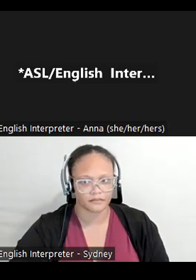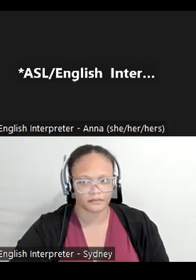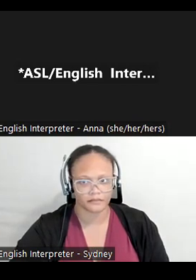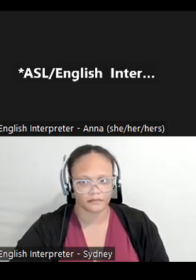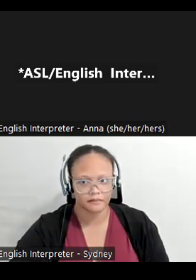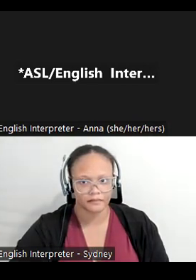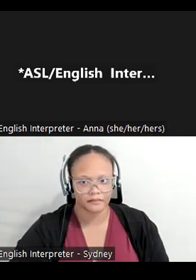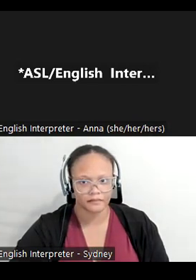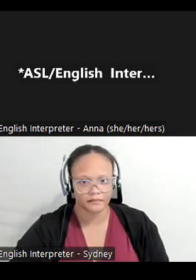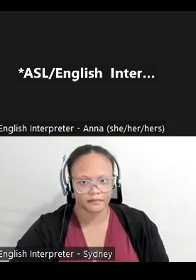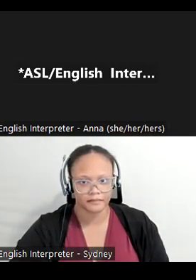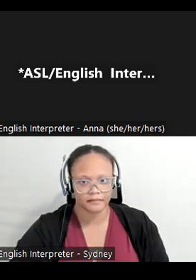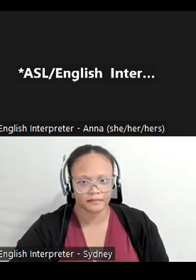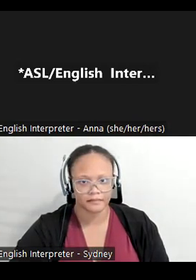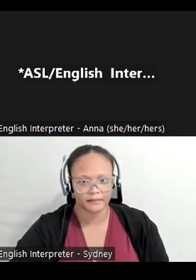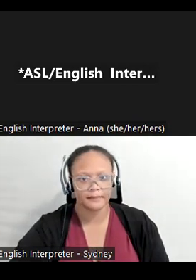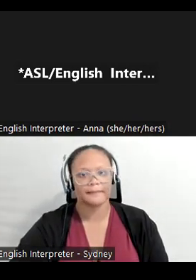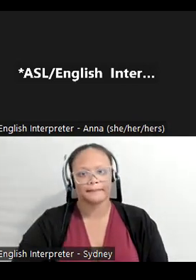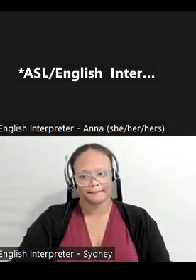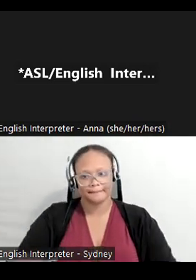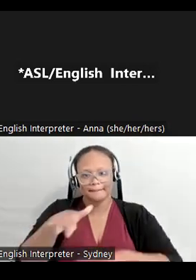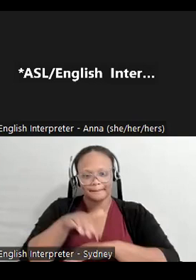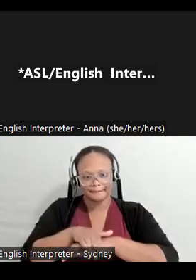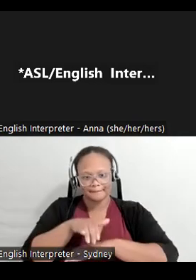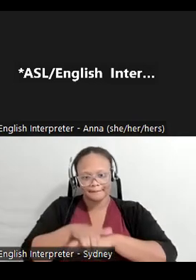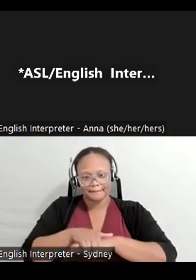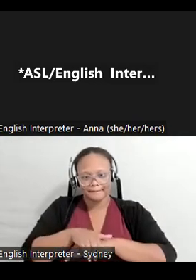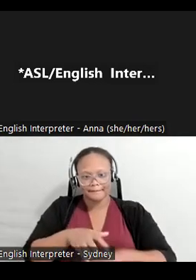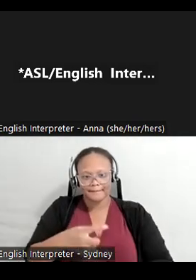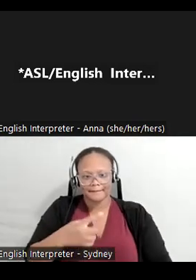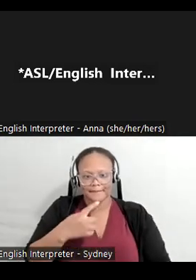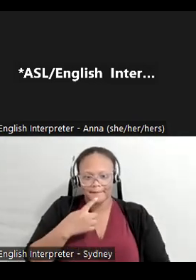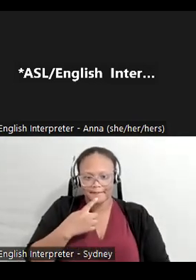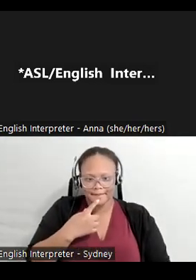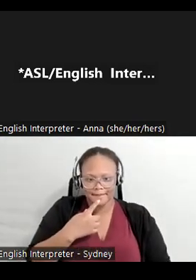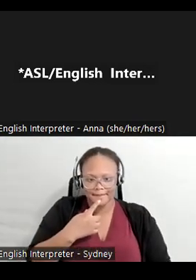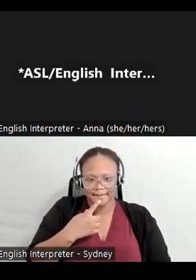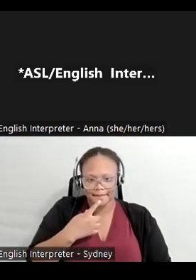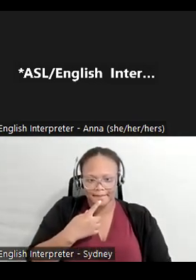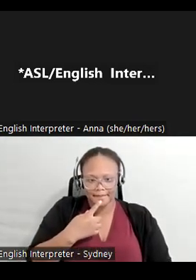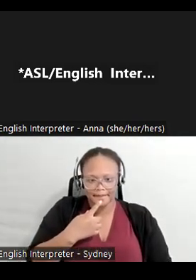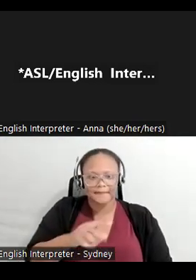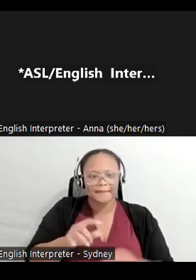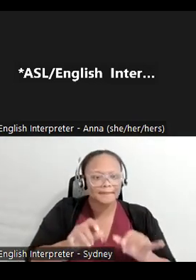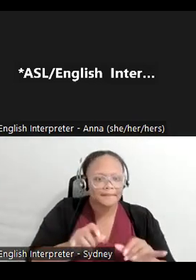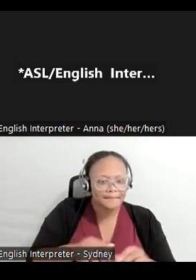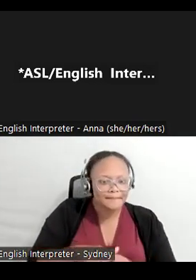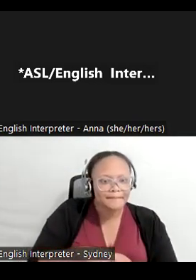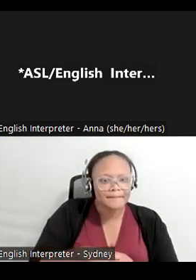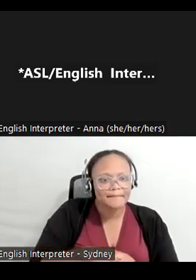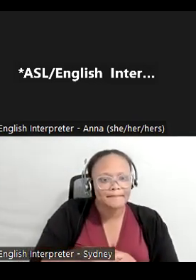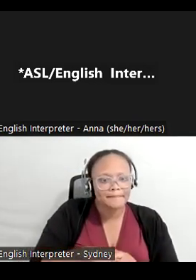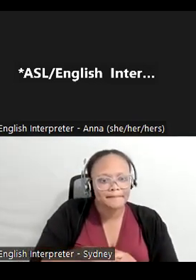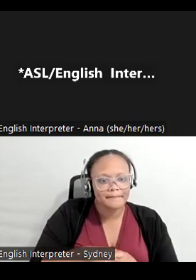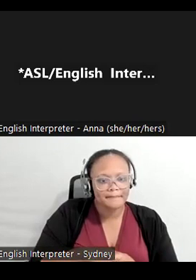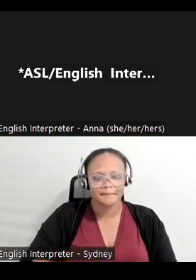all the information. And Of time that she had watched the children and is no longer watching the